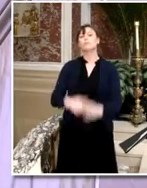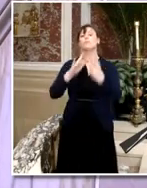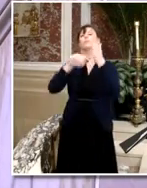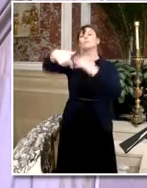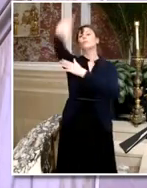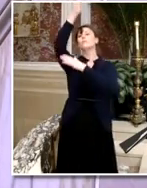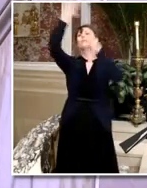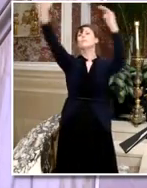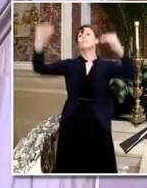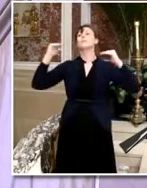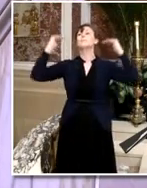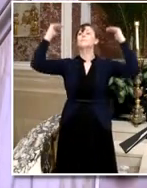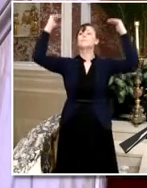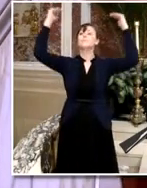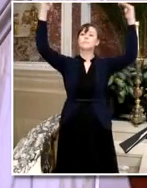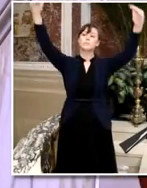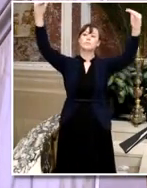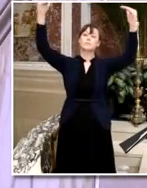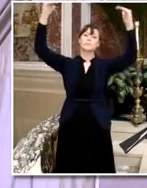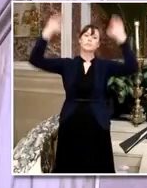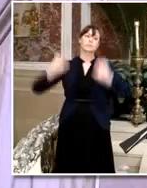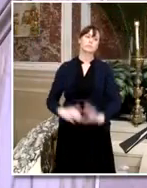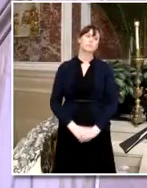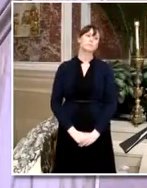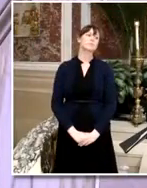Glory to God in the